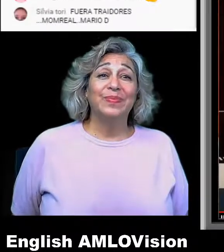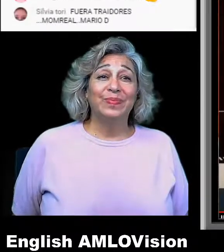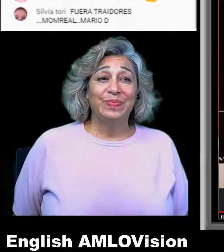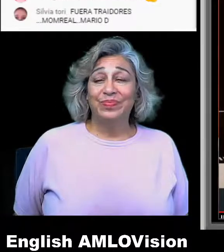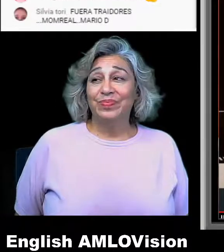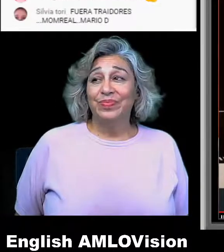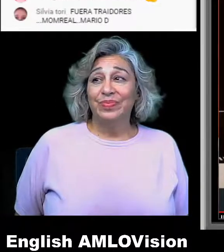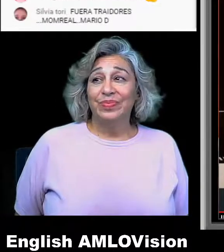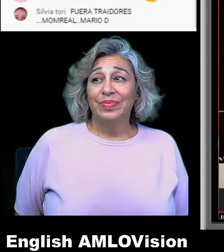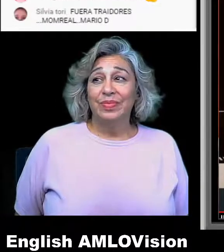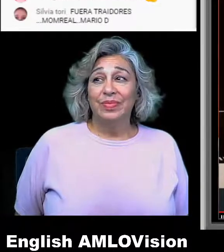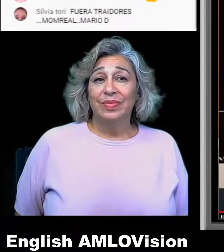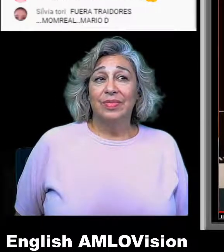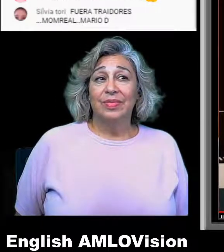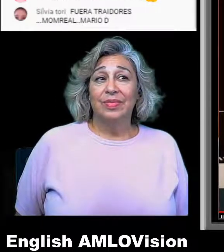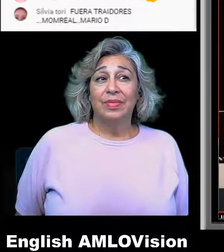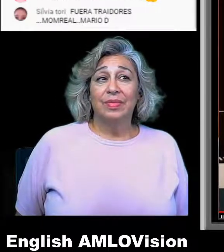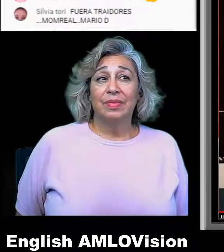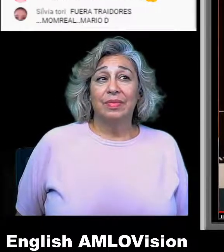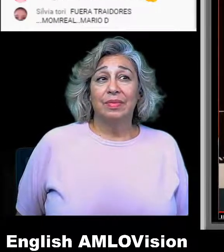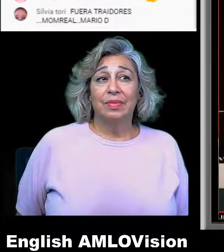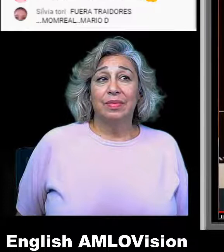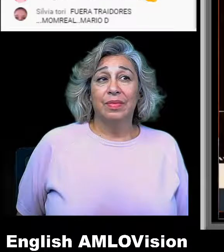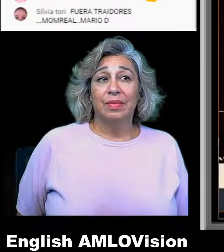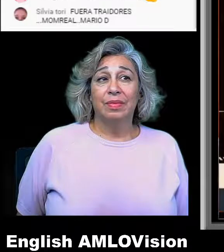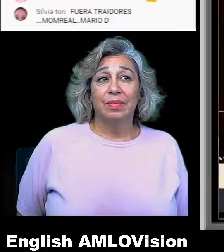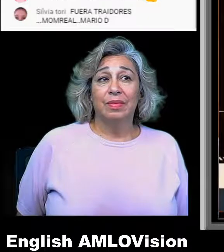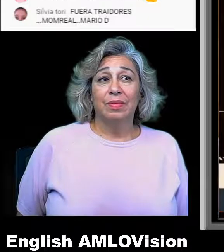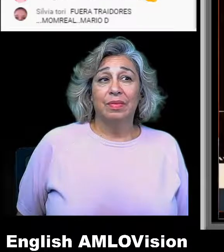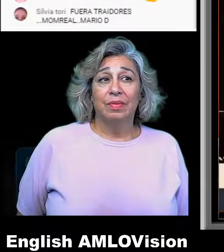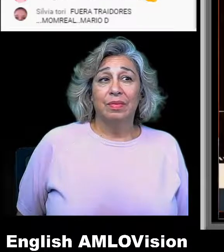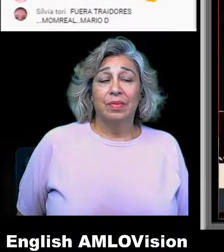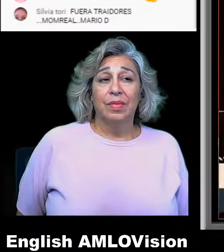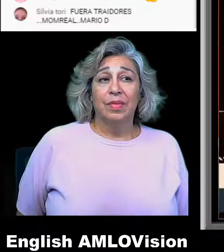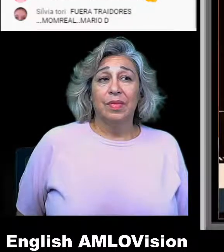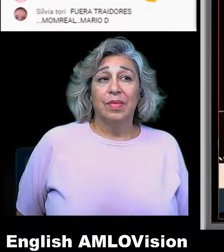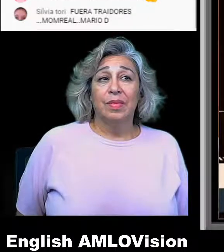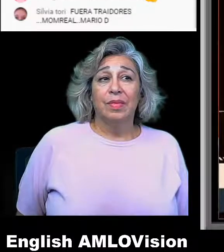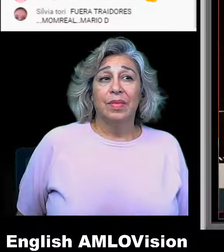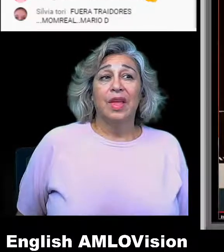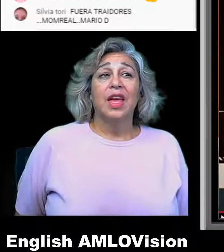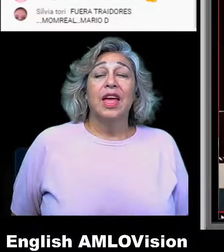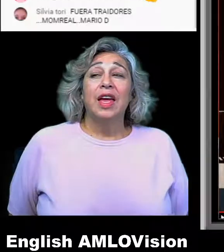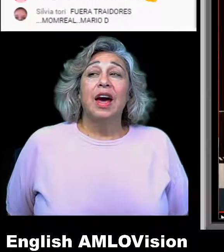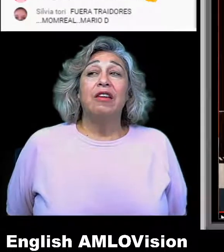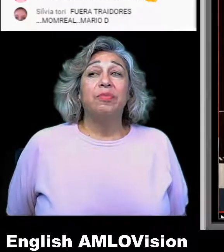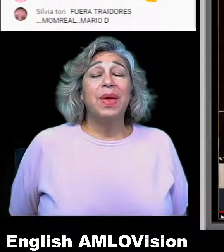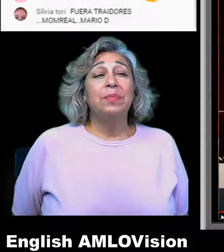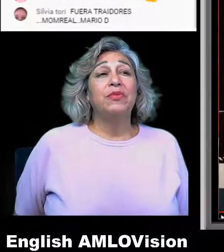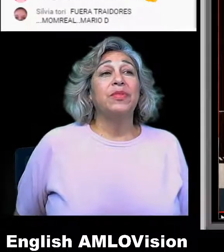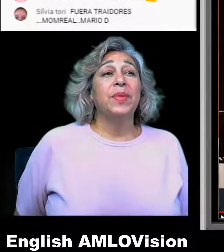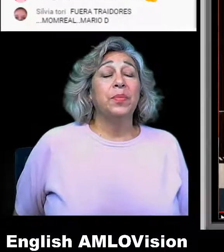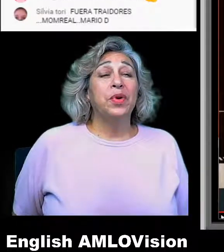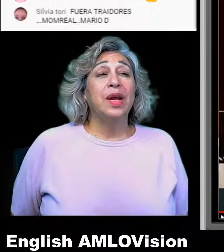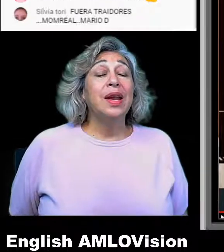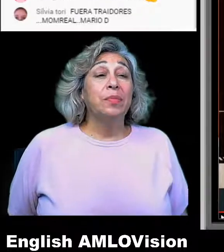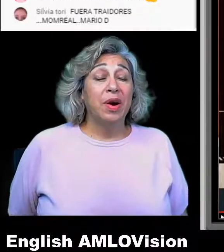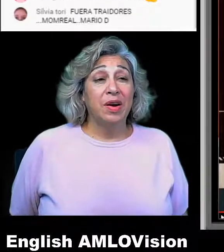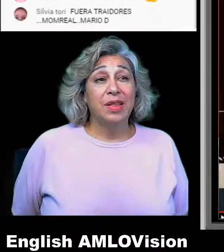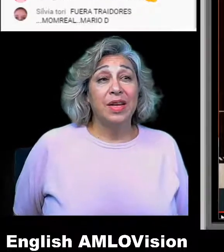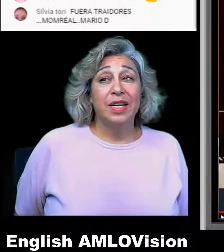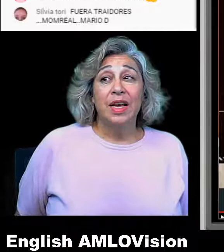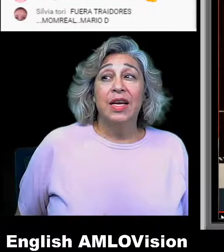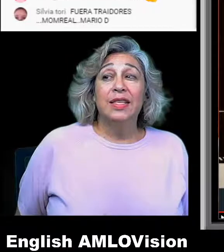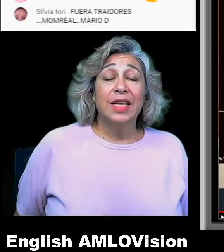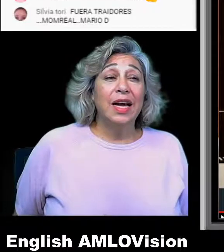folders de compañeros de Morena que firmaron para pasarse a nuestra fracción parlamentaria. of people from the Morena